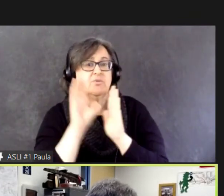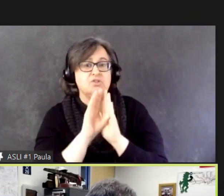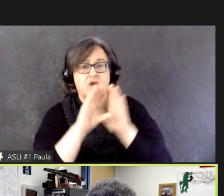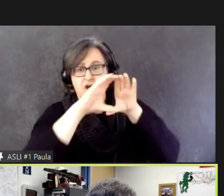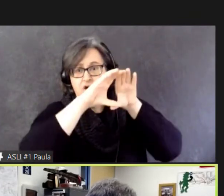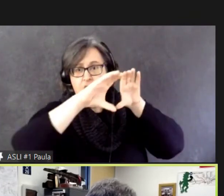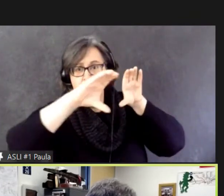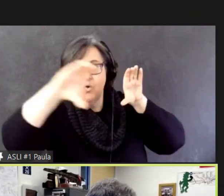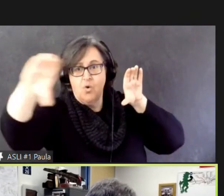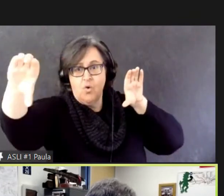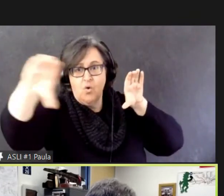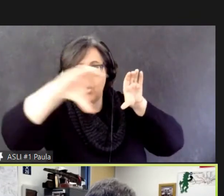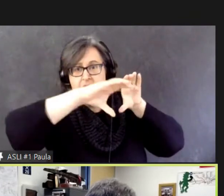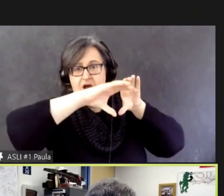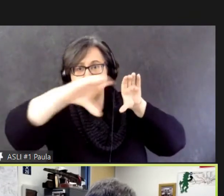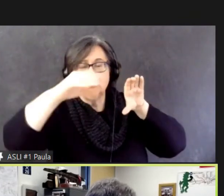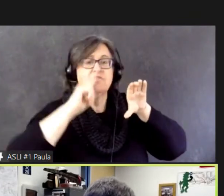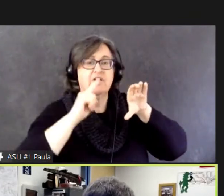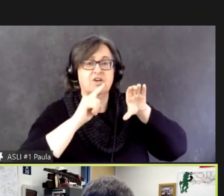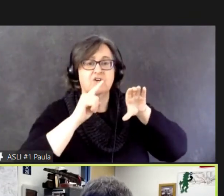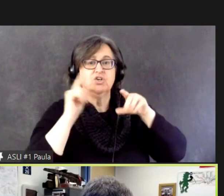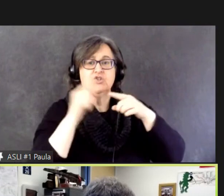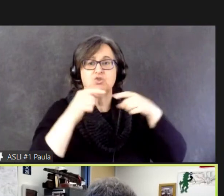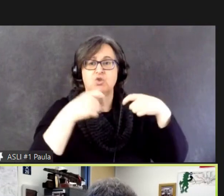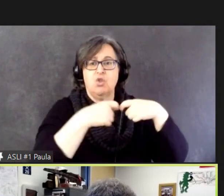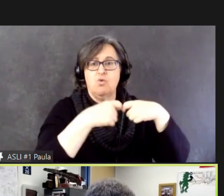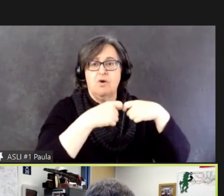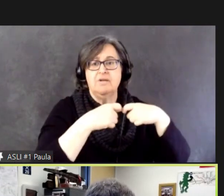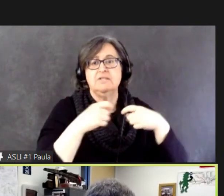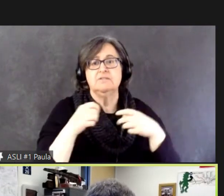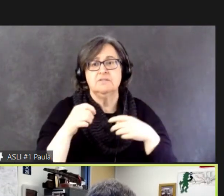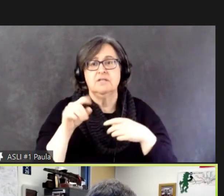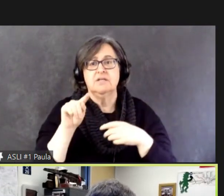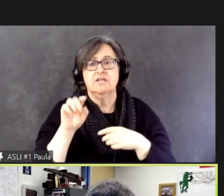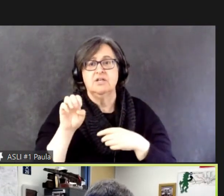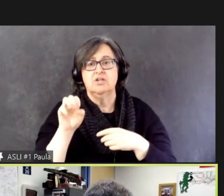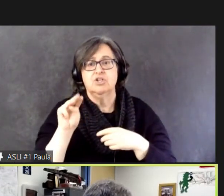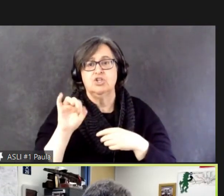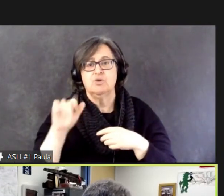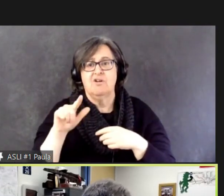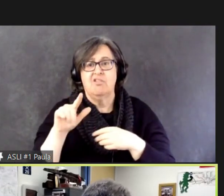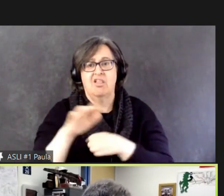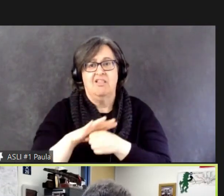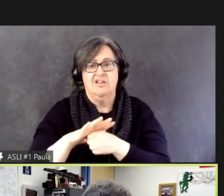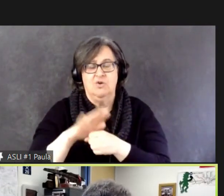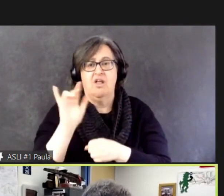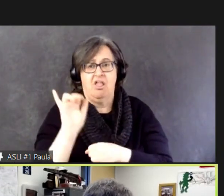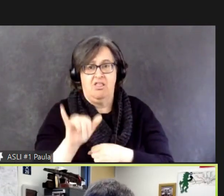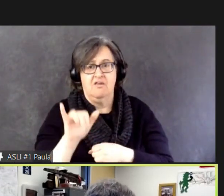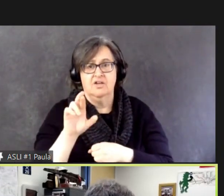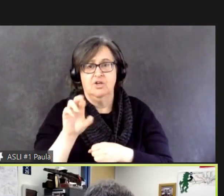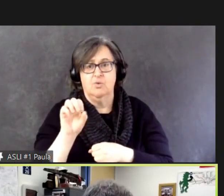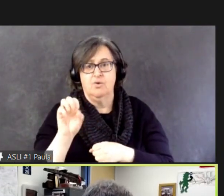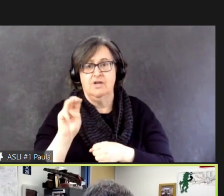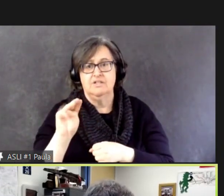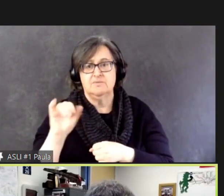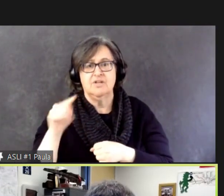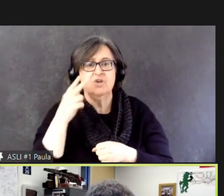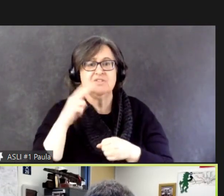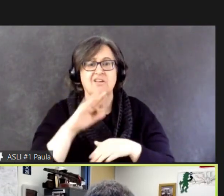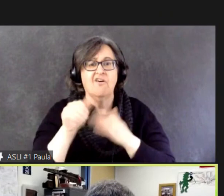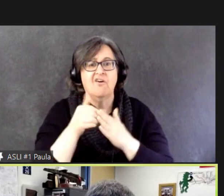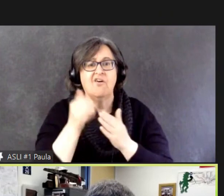for the runs that go back to the major kind of root tower at the terminal there at Rosemont. And ultimately all the waste set equipment around the yard and other